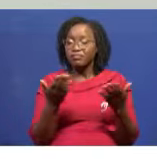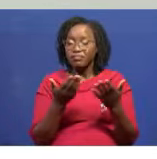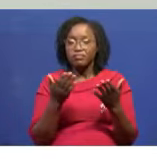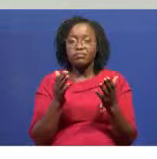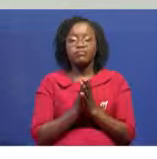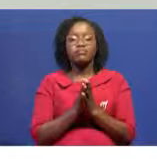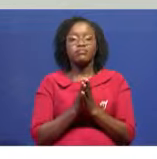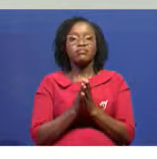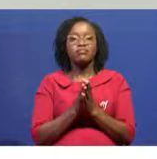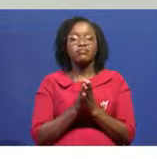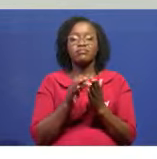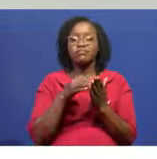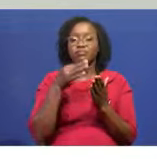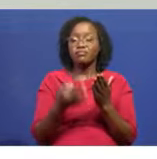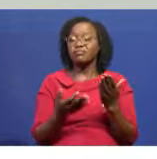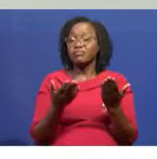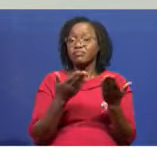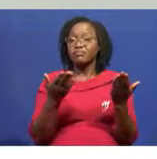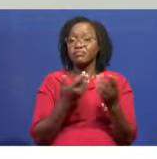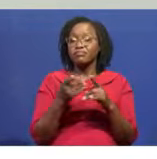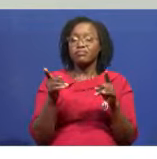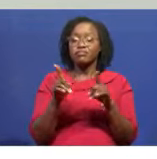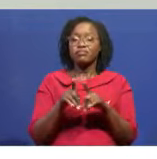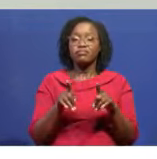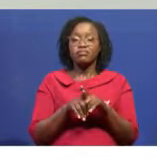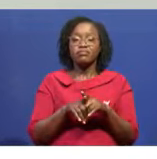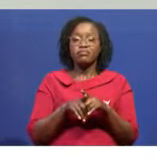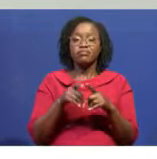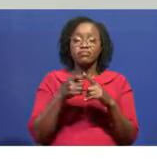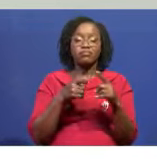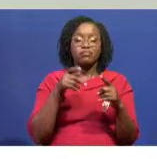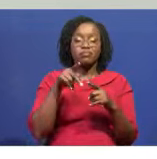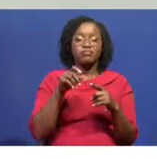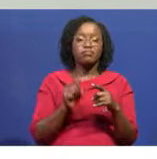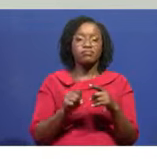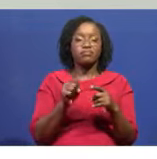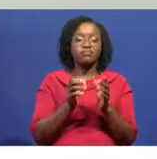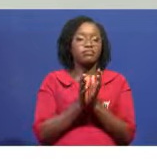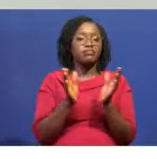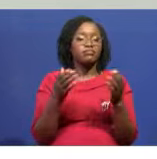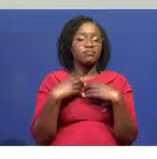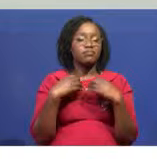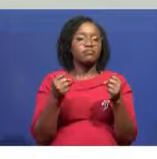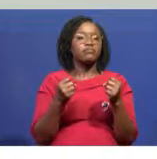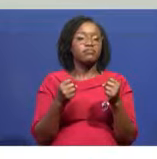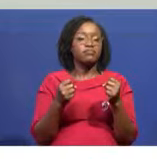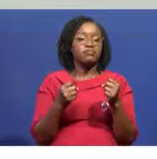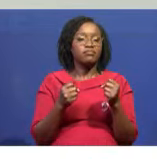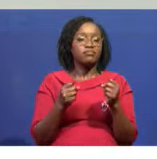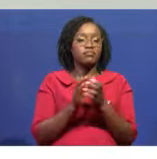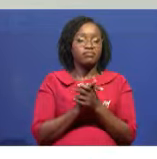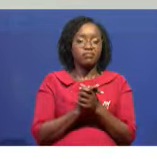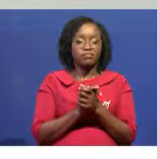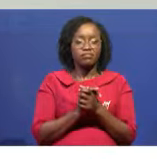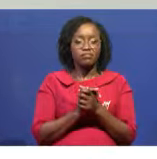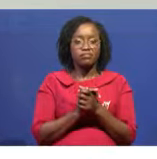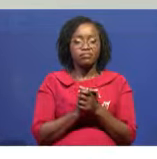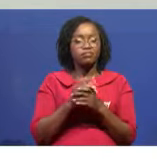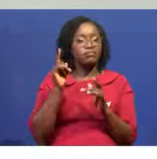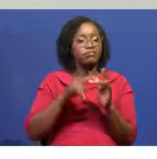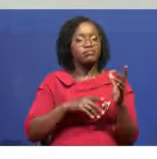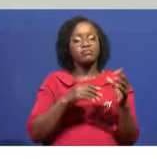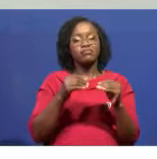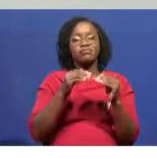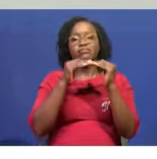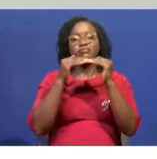it doesn't work. But we even heard from the Principal Secretary of Public Health, that is Mary Muthoni, clearly stating that you cannot go